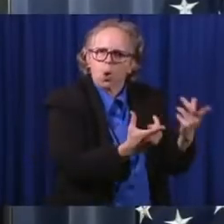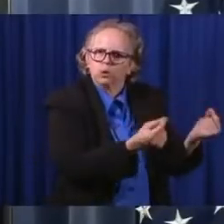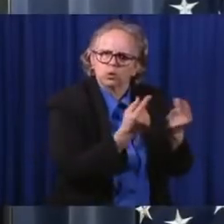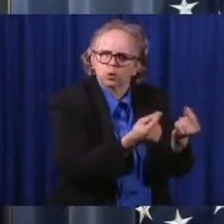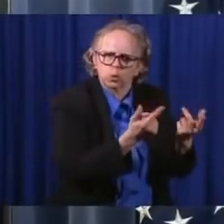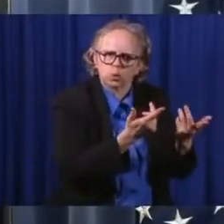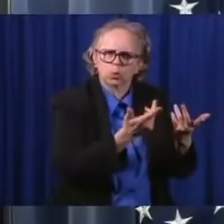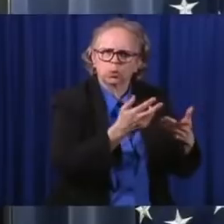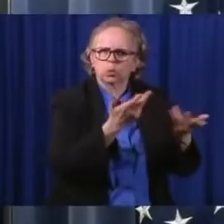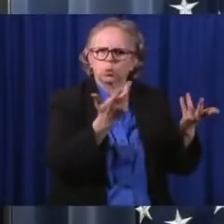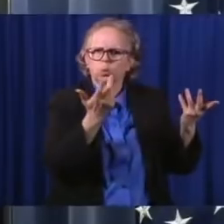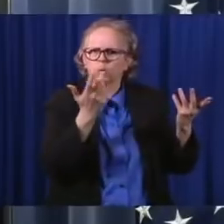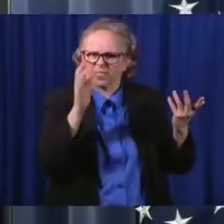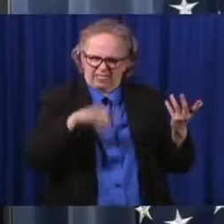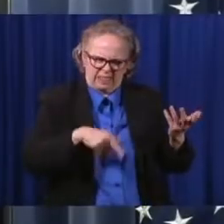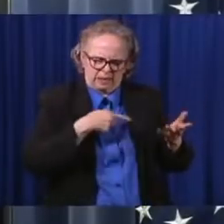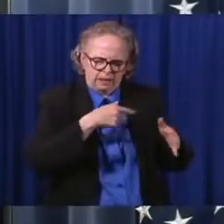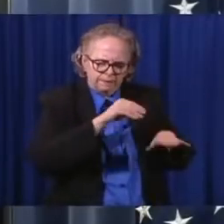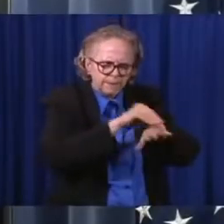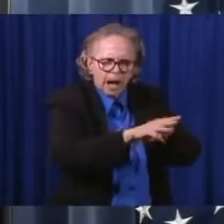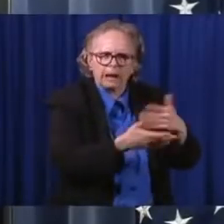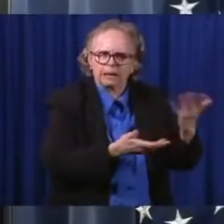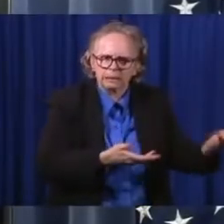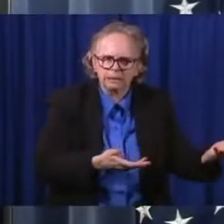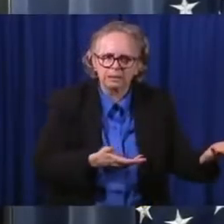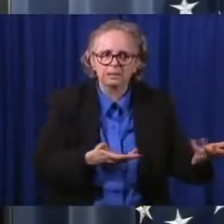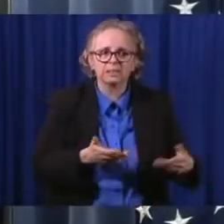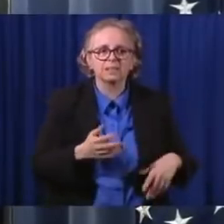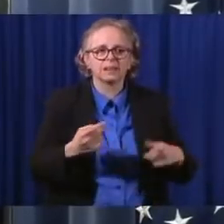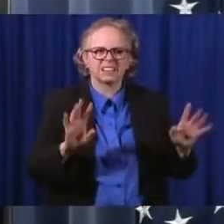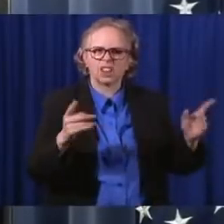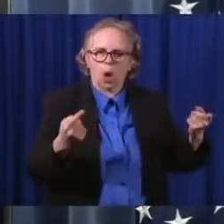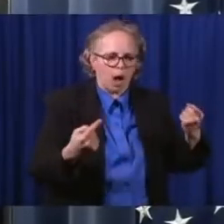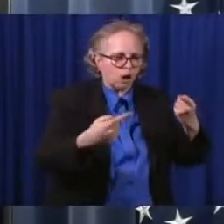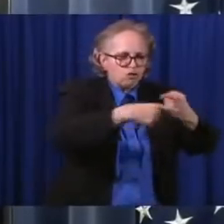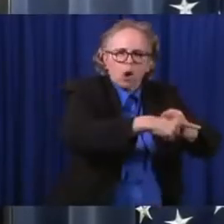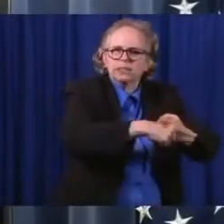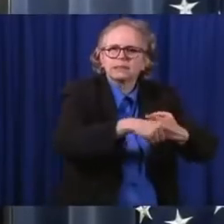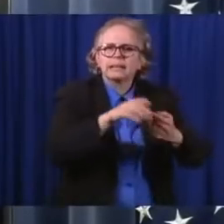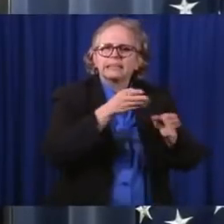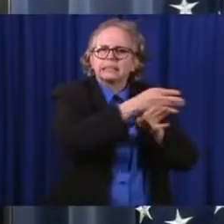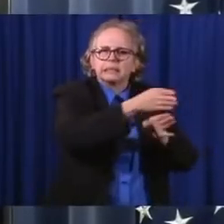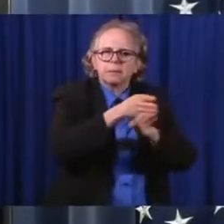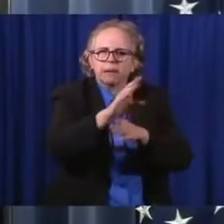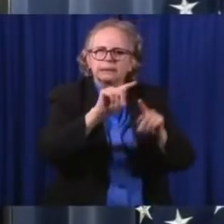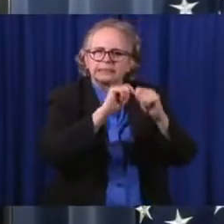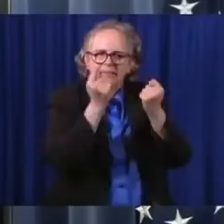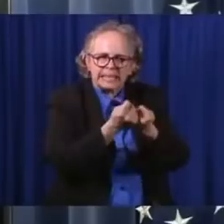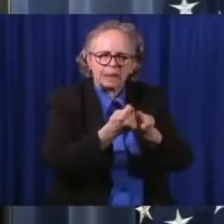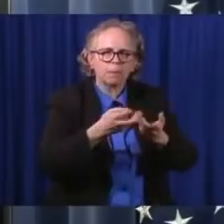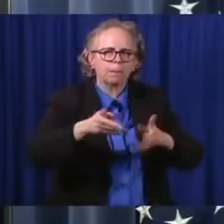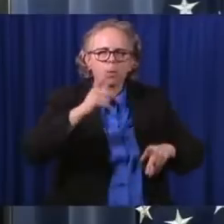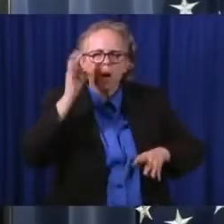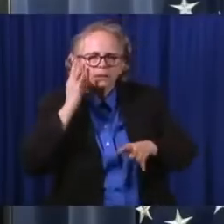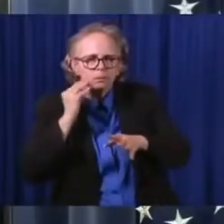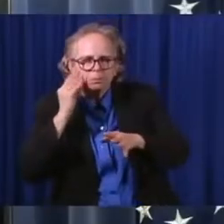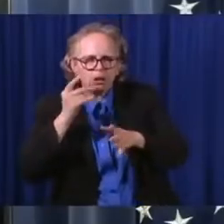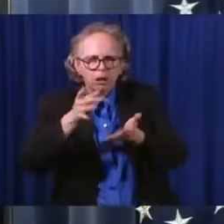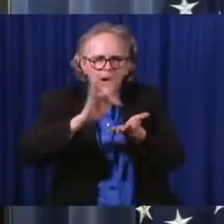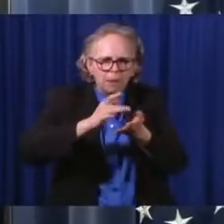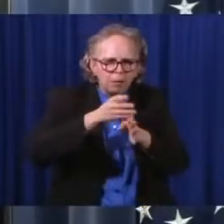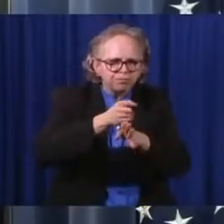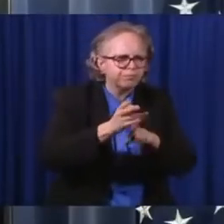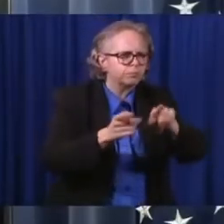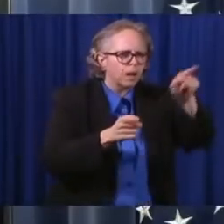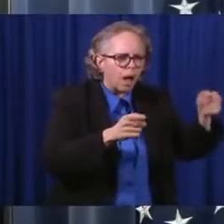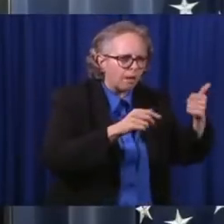a cross-disciplinary team that helps them determine what to do. In other words, if they lose staffing because they know